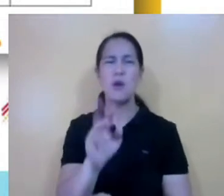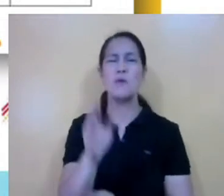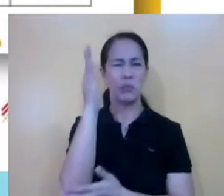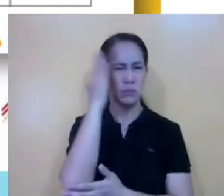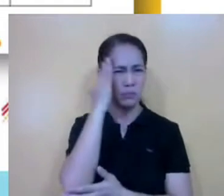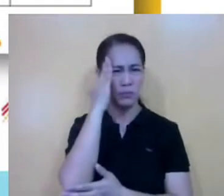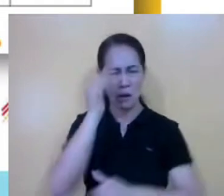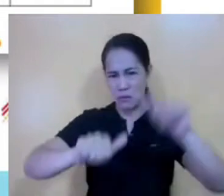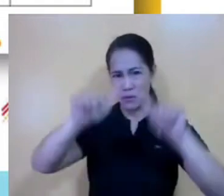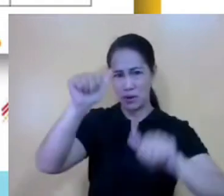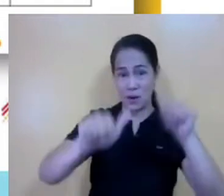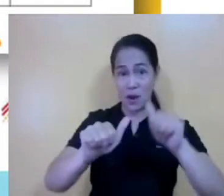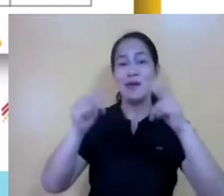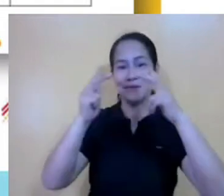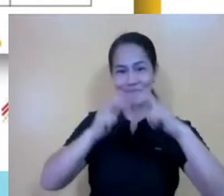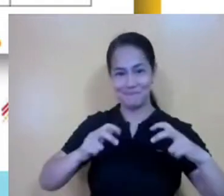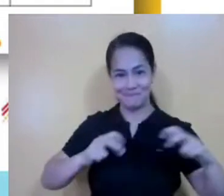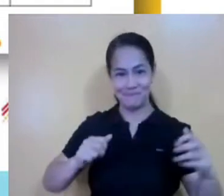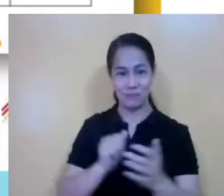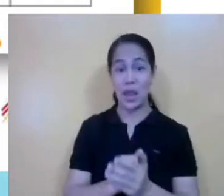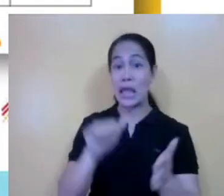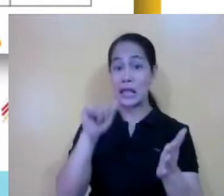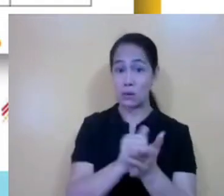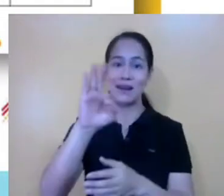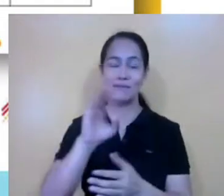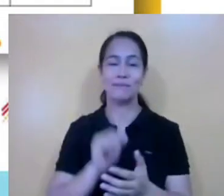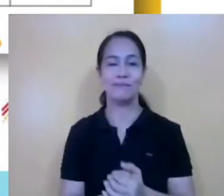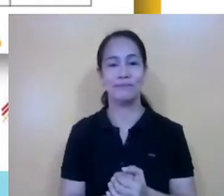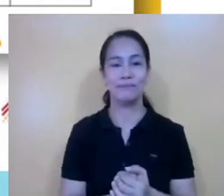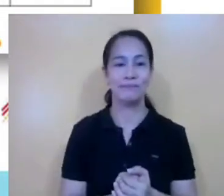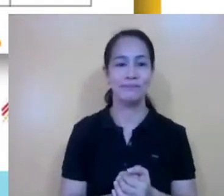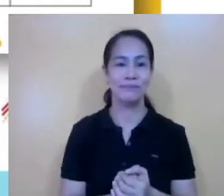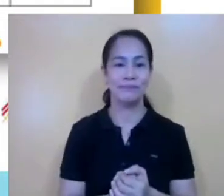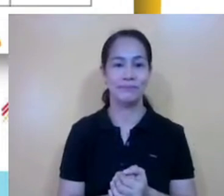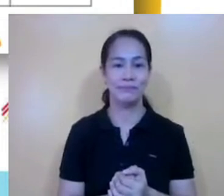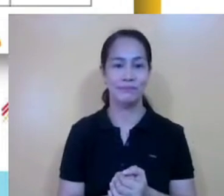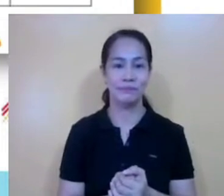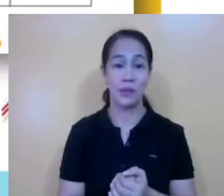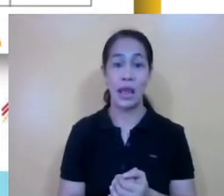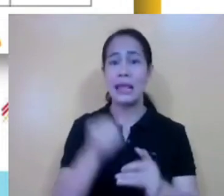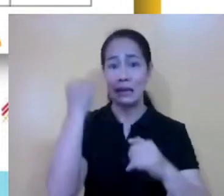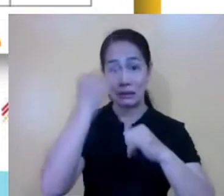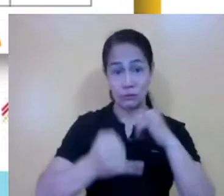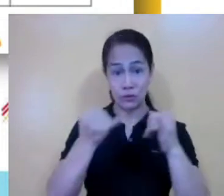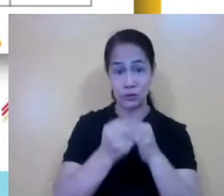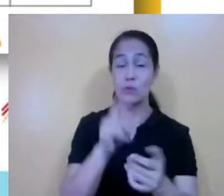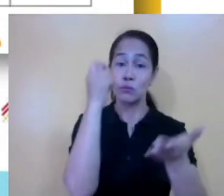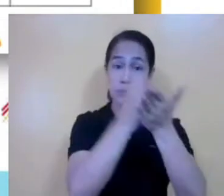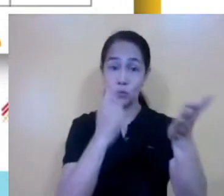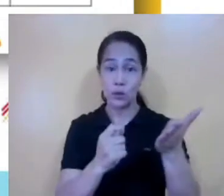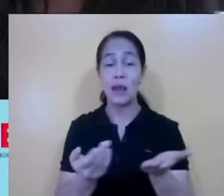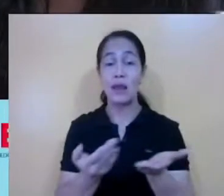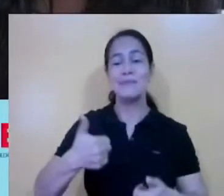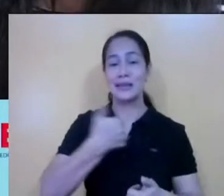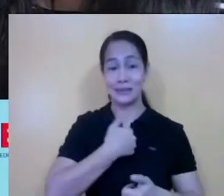your reflections, the ones that you put in your TRF form. Okay, and last of the tools, you have here the self-assessment tool or